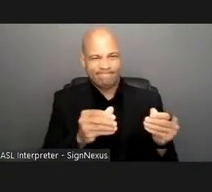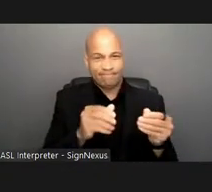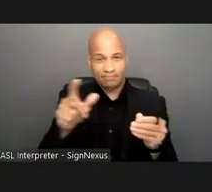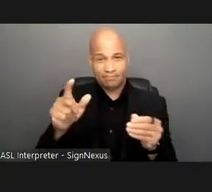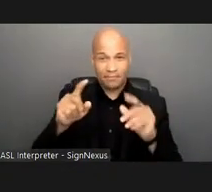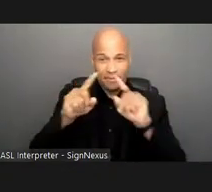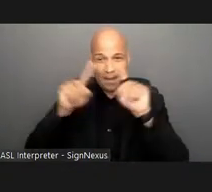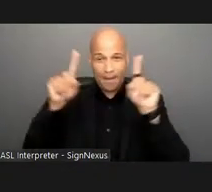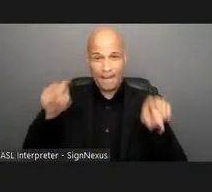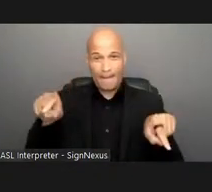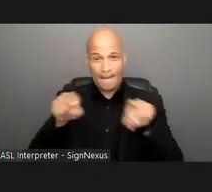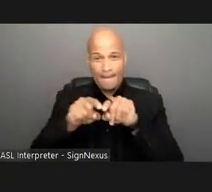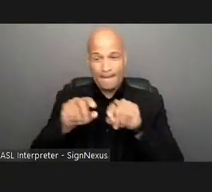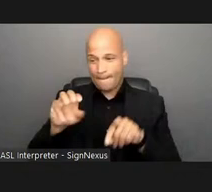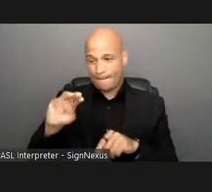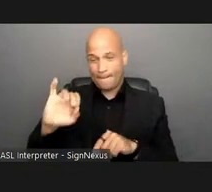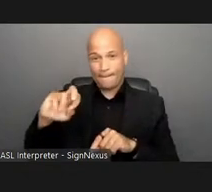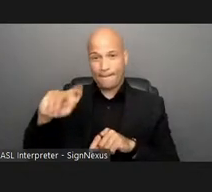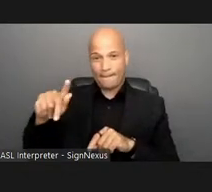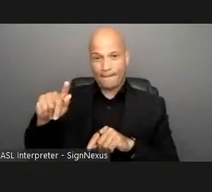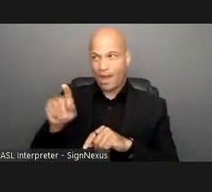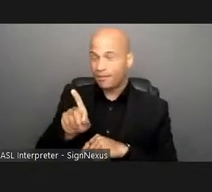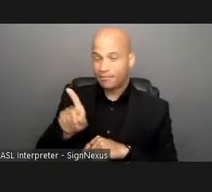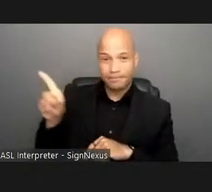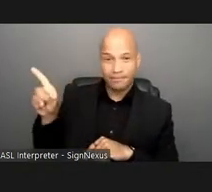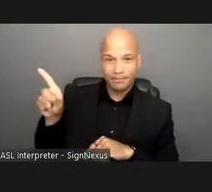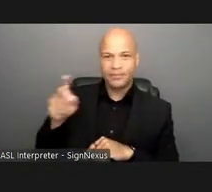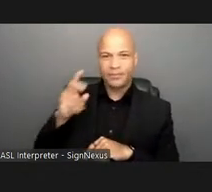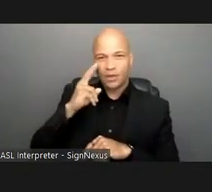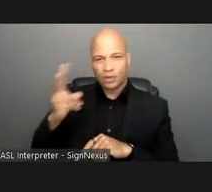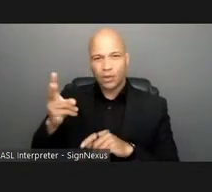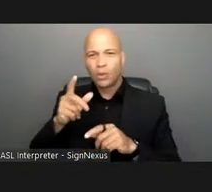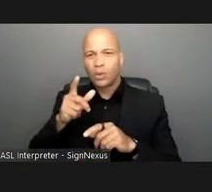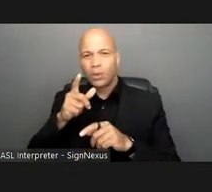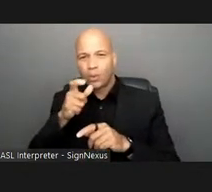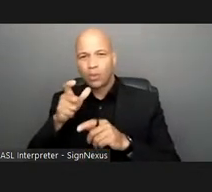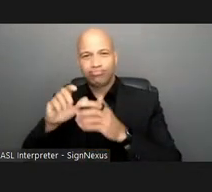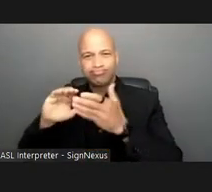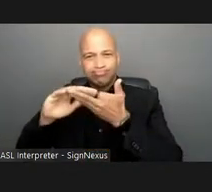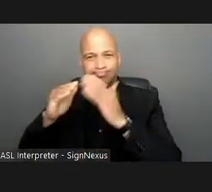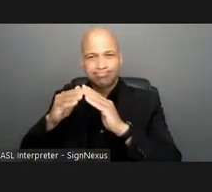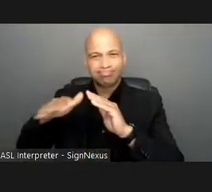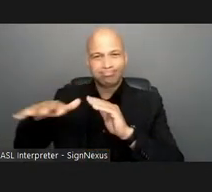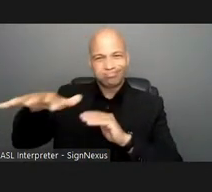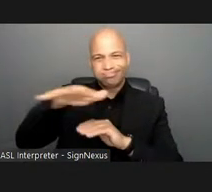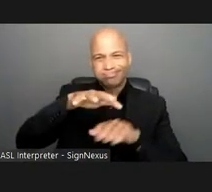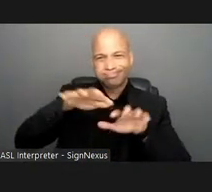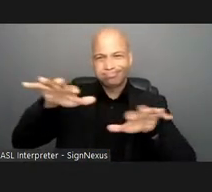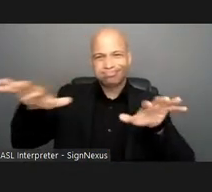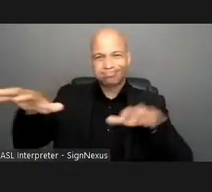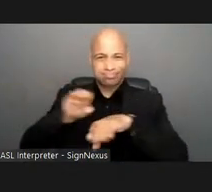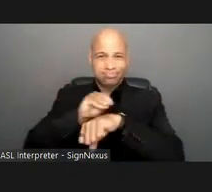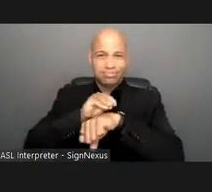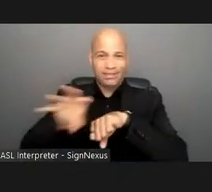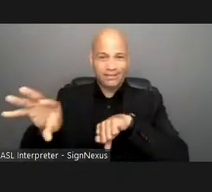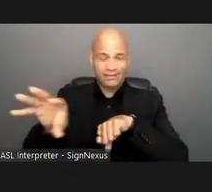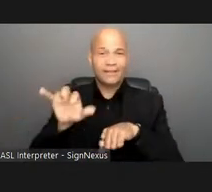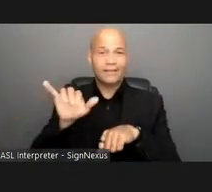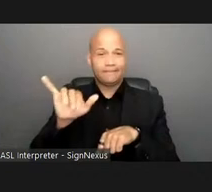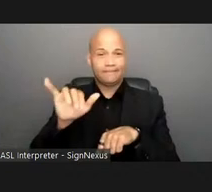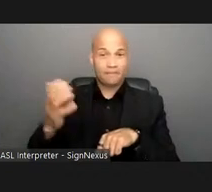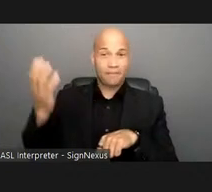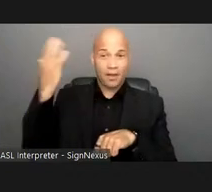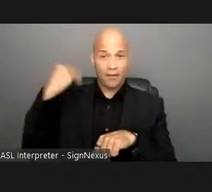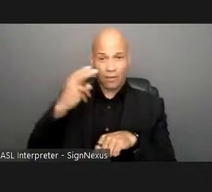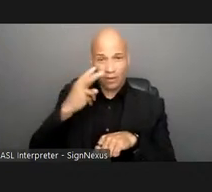shows the communities that are environmental justice communities throughout the region they are widespread and as shown earlier in some cases